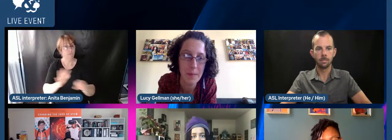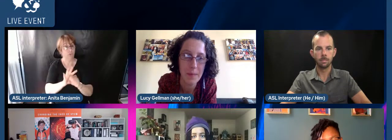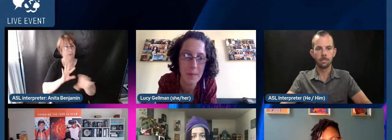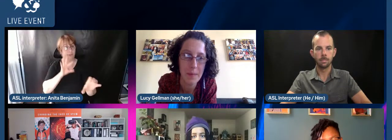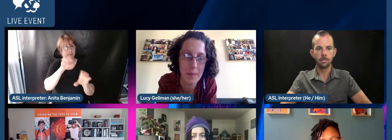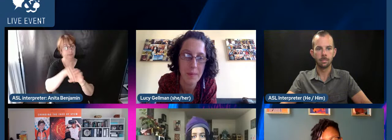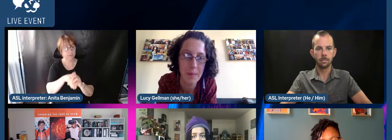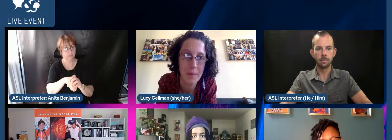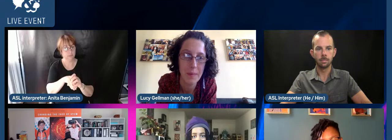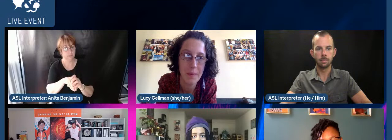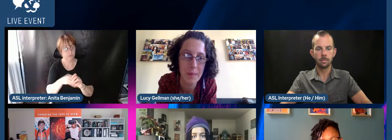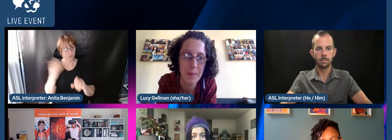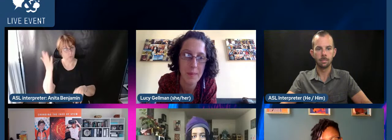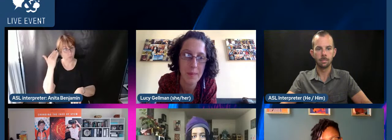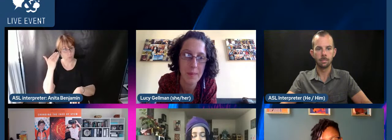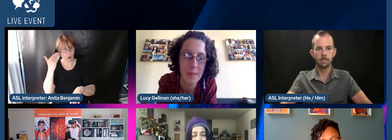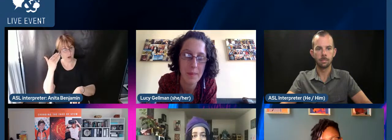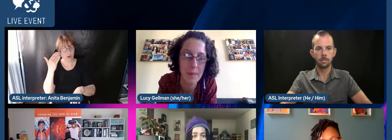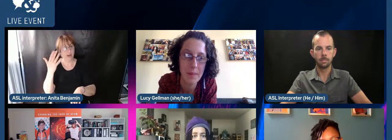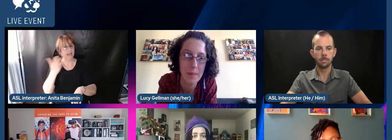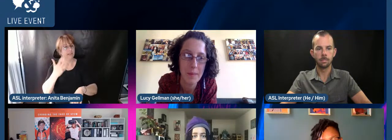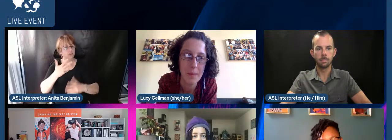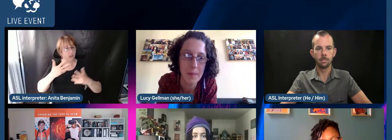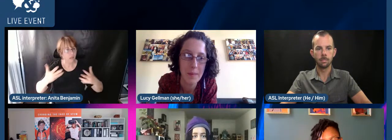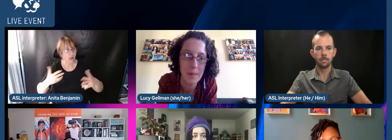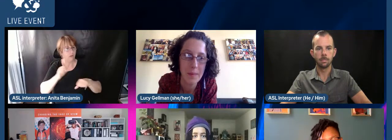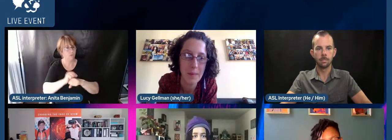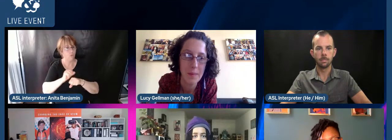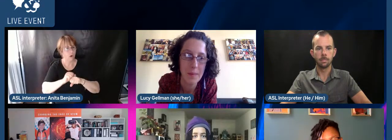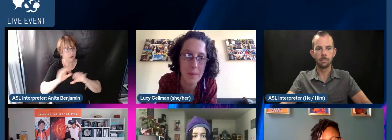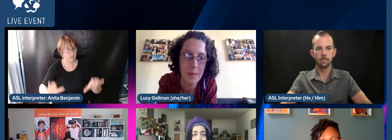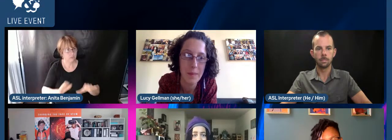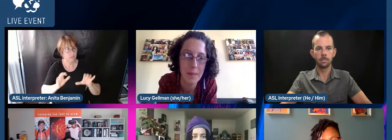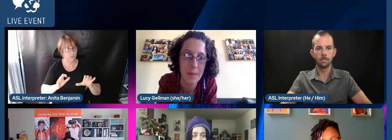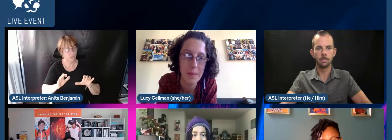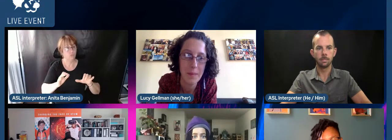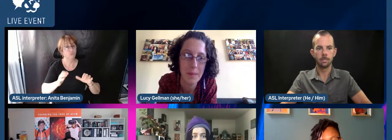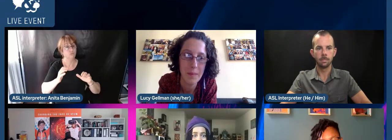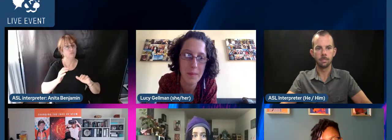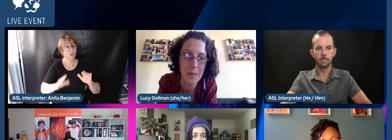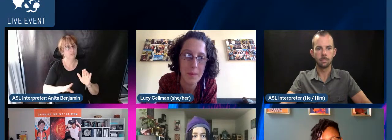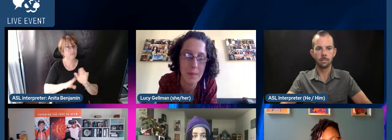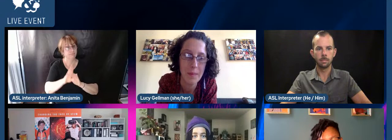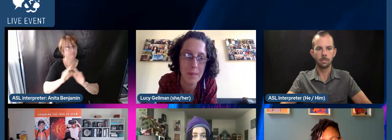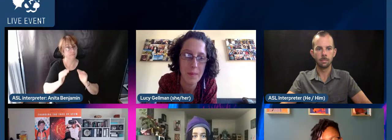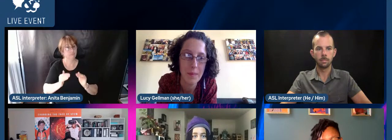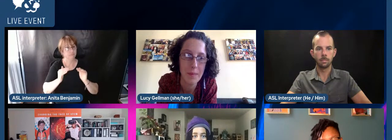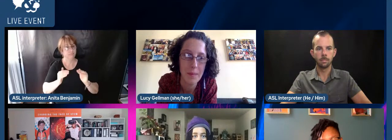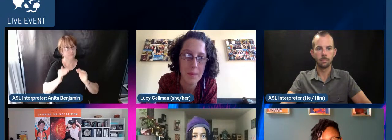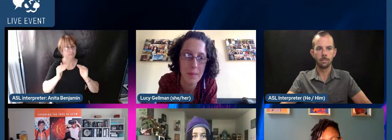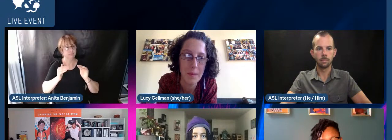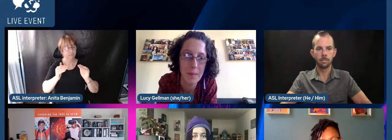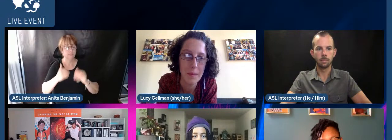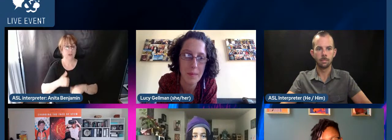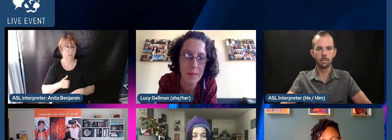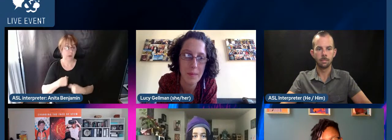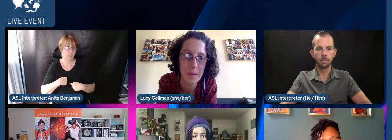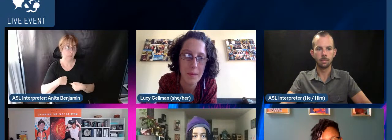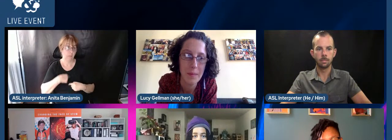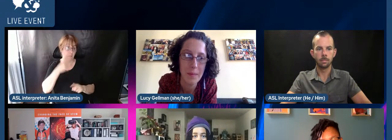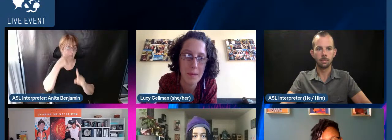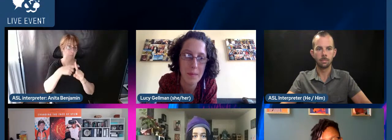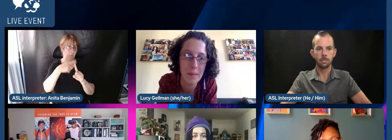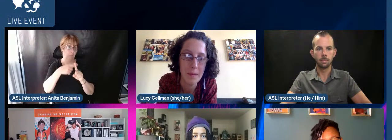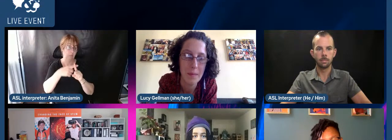it's just going to take a lot for us to get to the next phase. But I have hope. Like, you know, every day